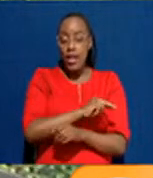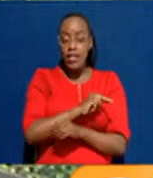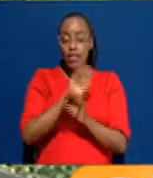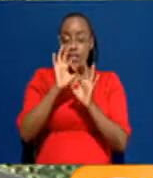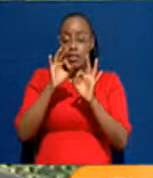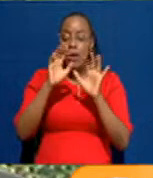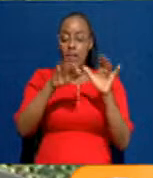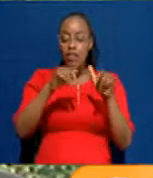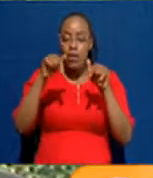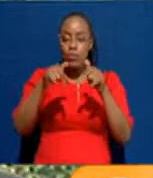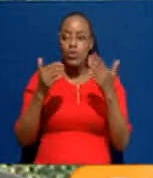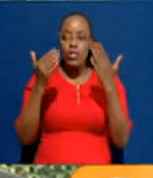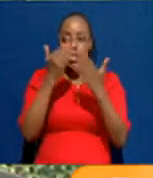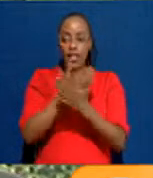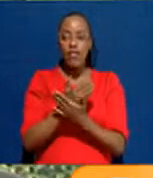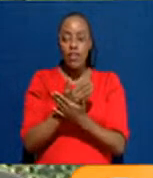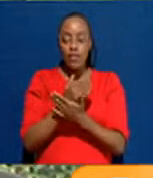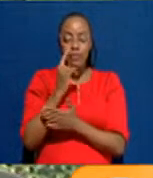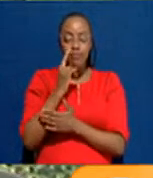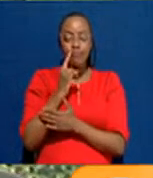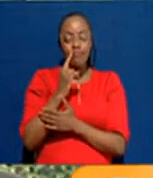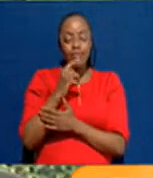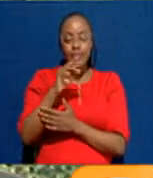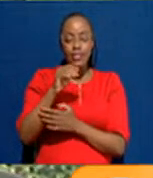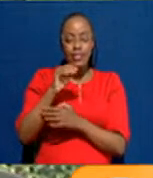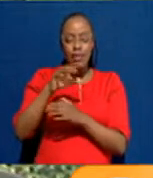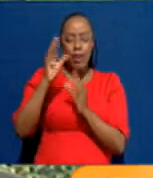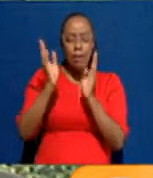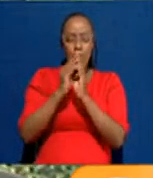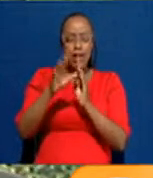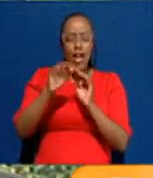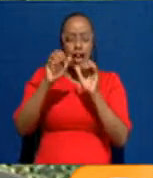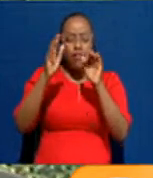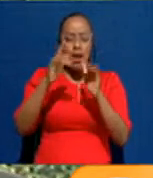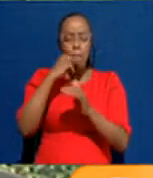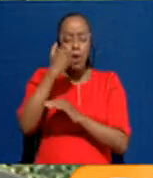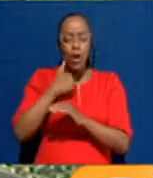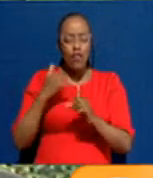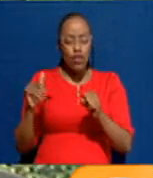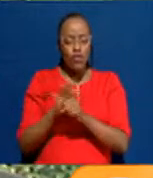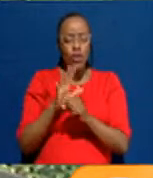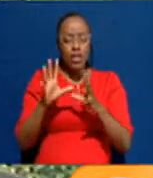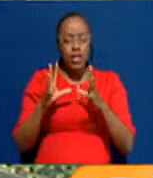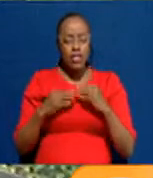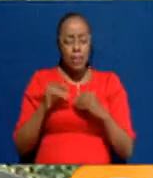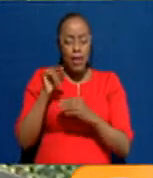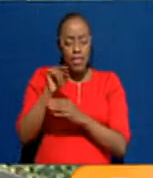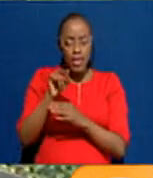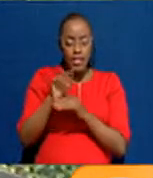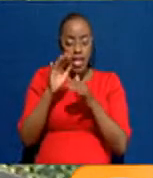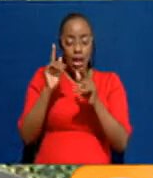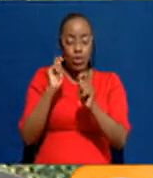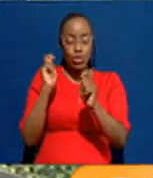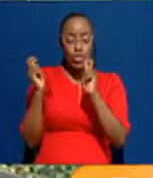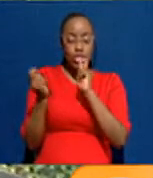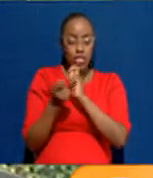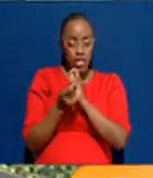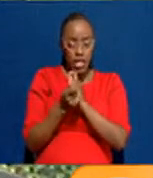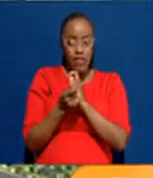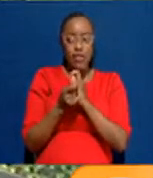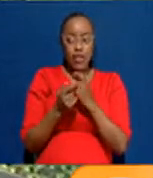Farm tonight, again, Dennis Otieno met a farmer who has fully embraced this concept by turning a